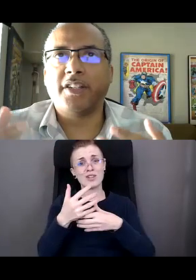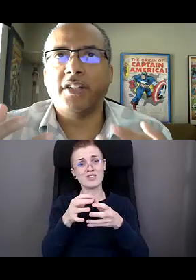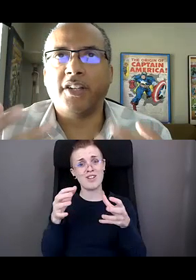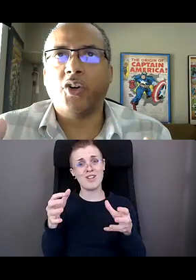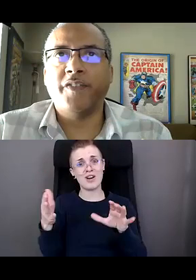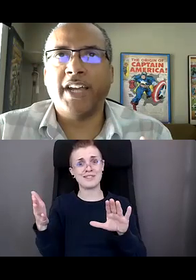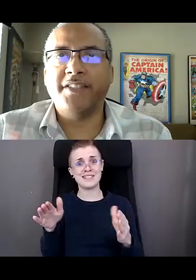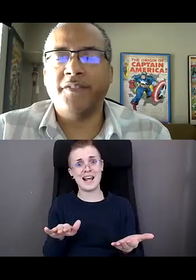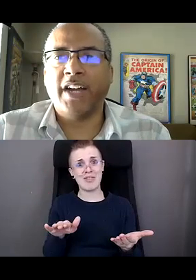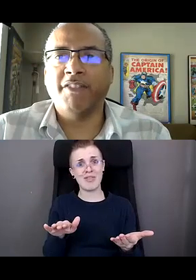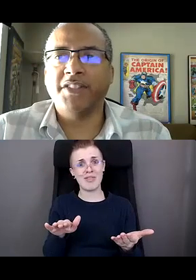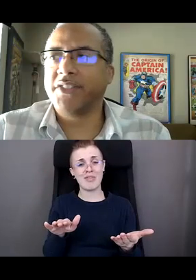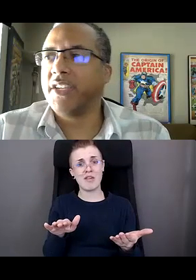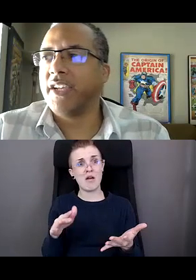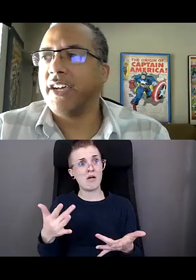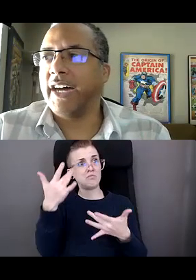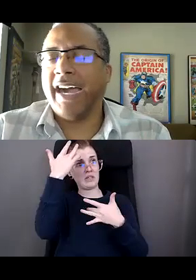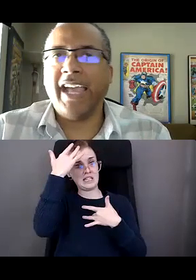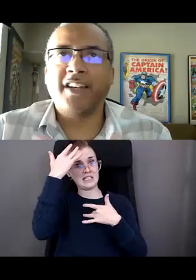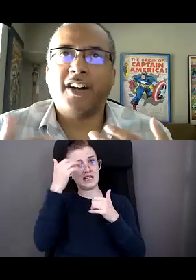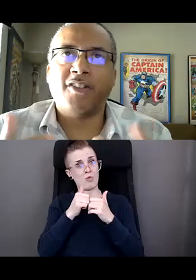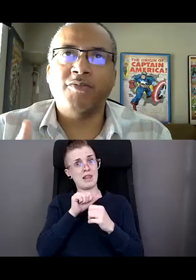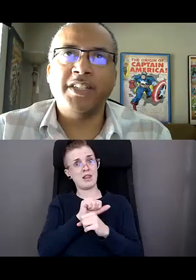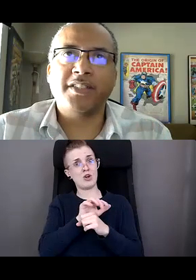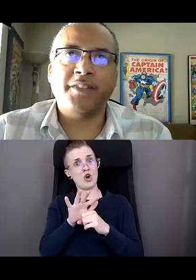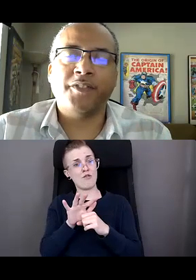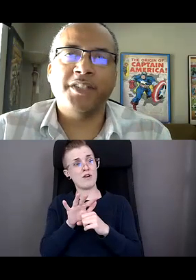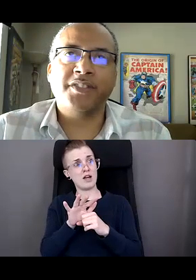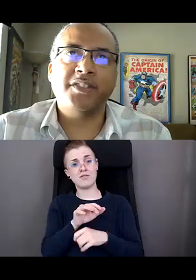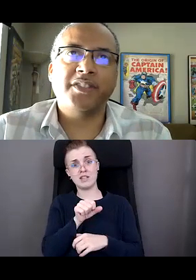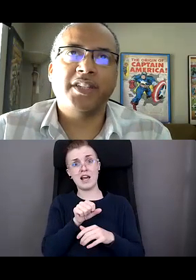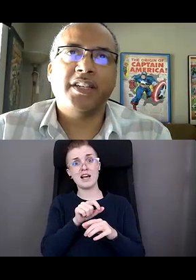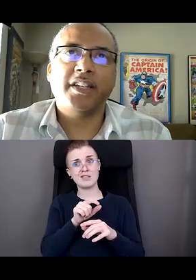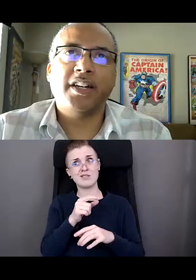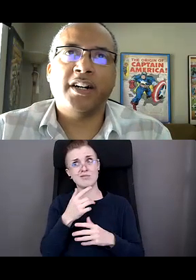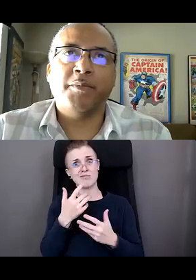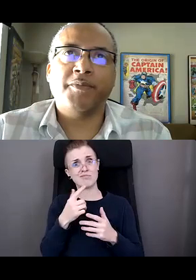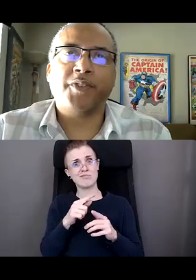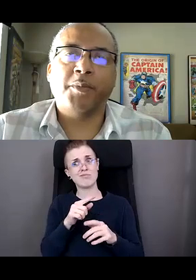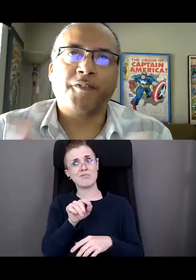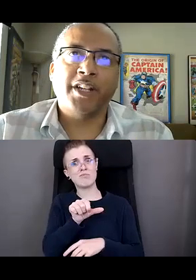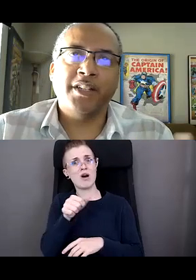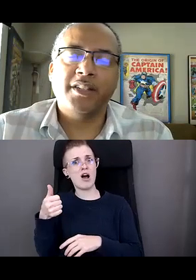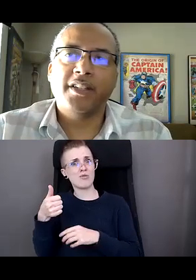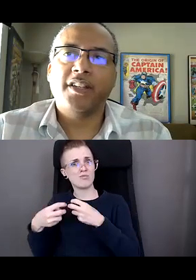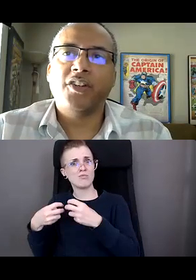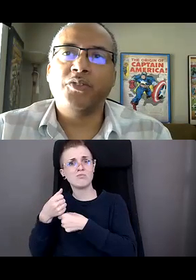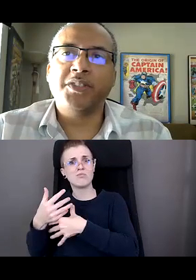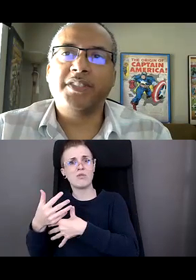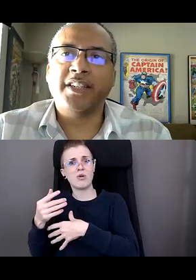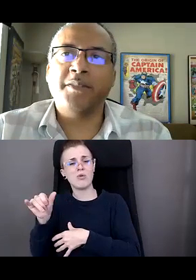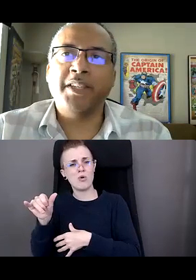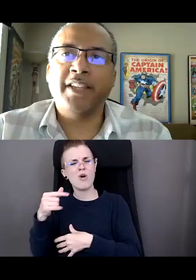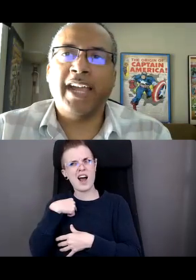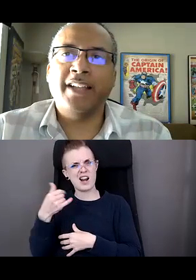the COVID-19 virus. I had a call recently, for instance, from a friend who